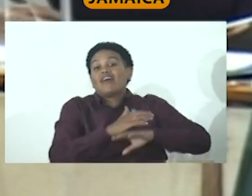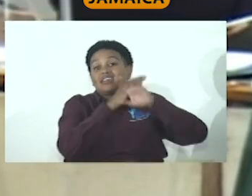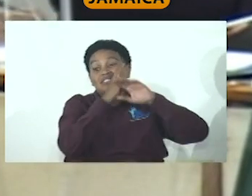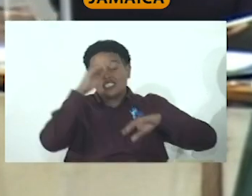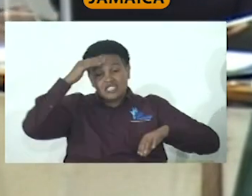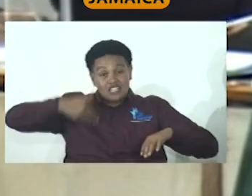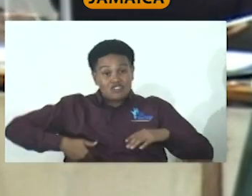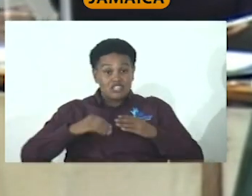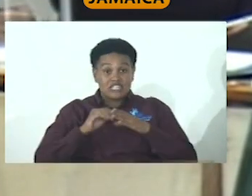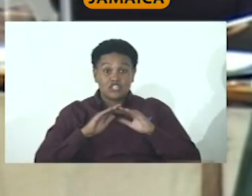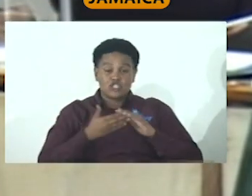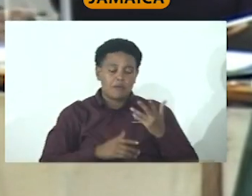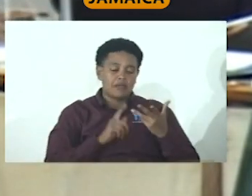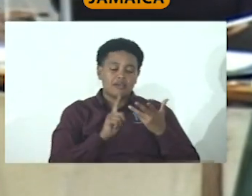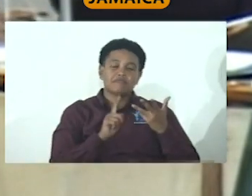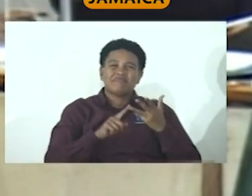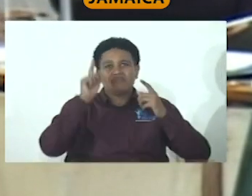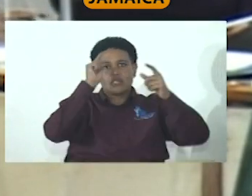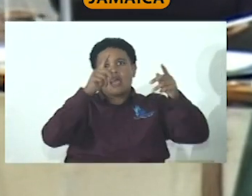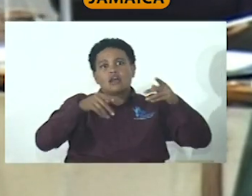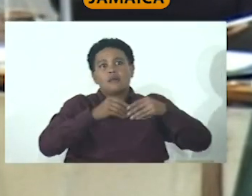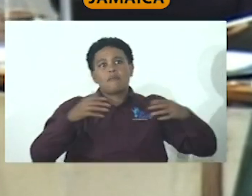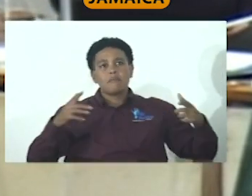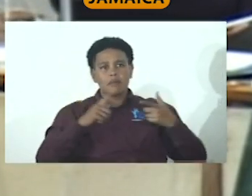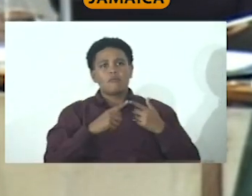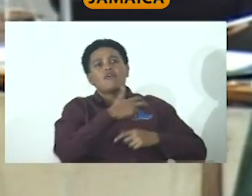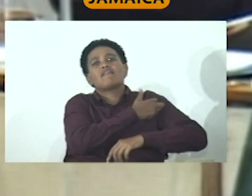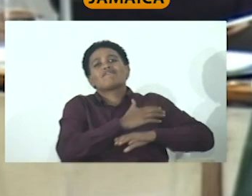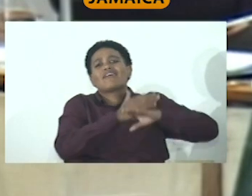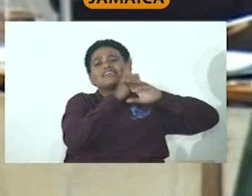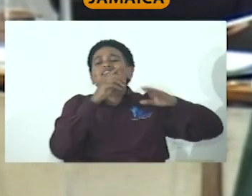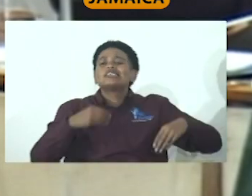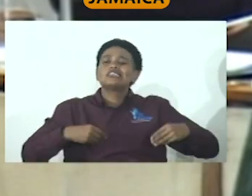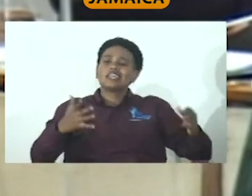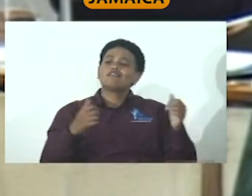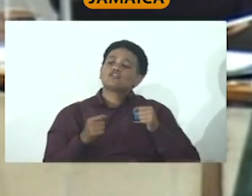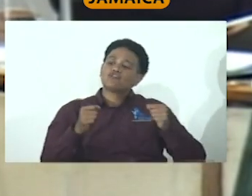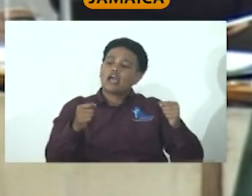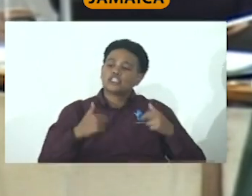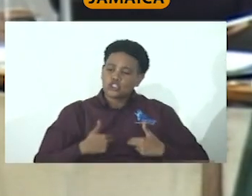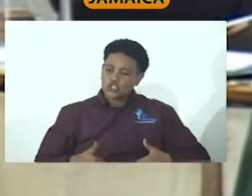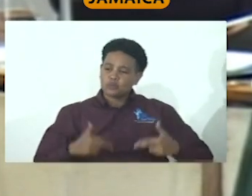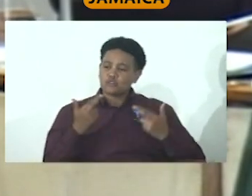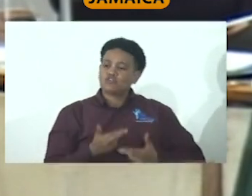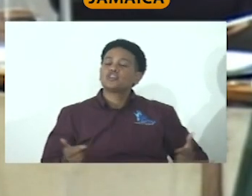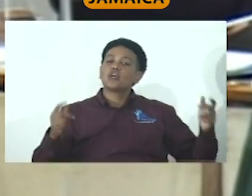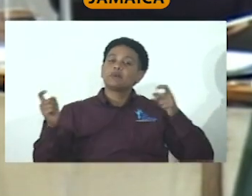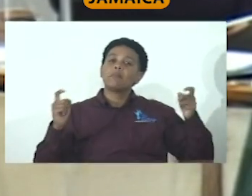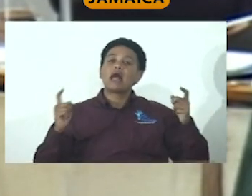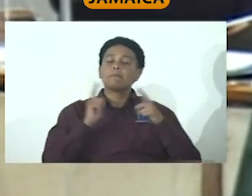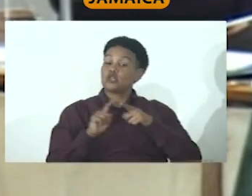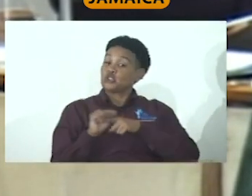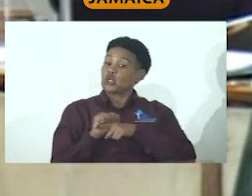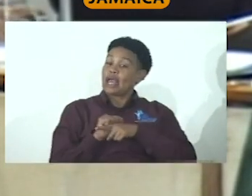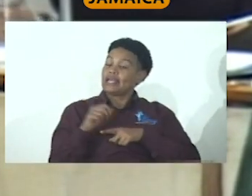Jamaica, targeted populations and vaccination delivery strategies, human resource management and